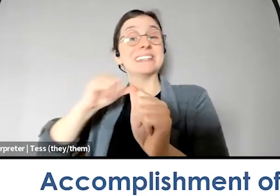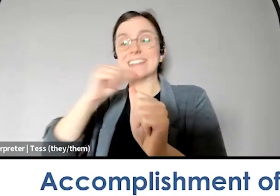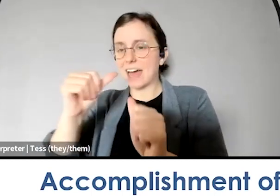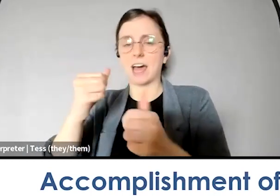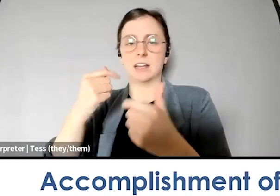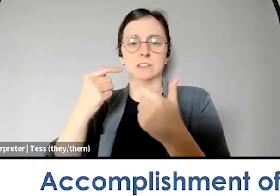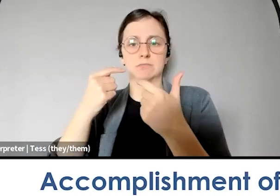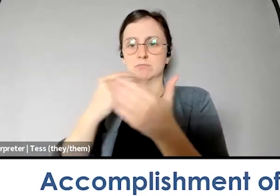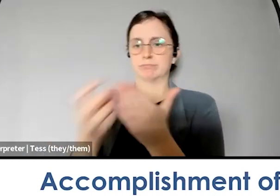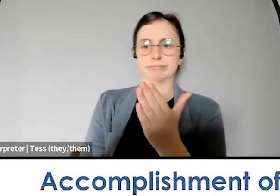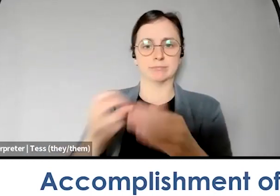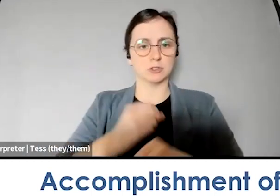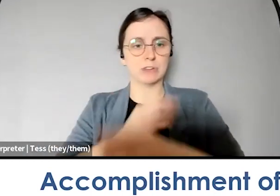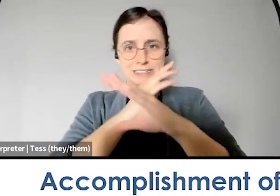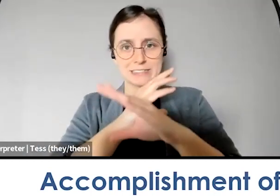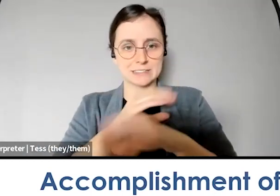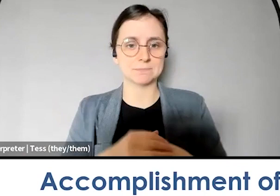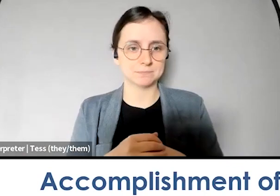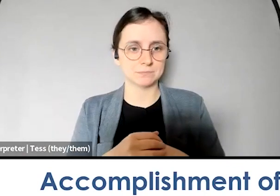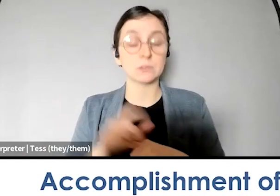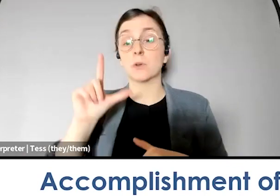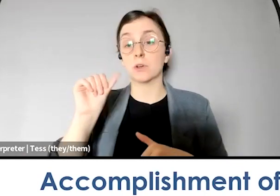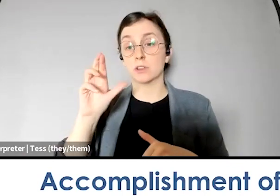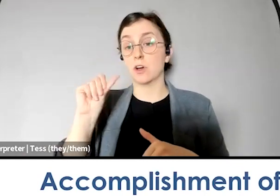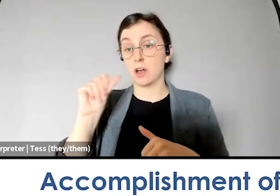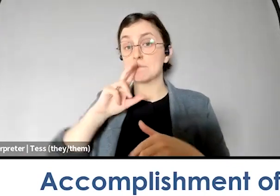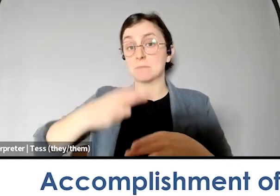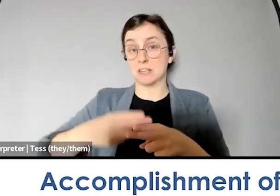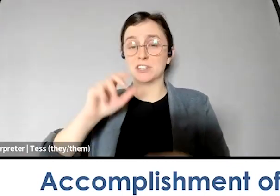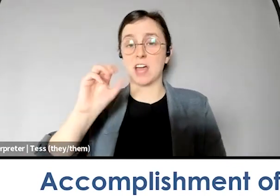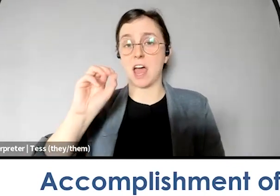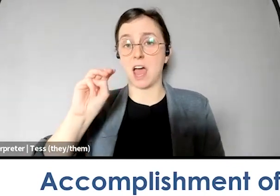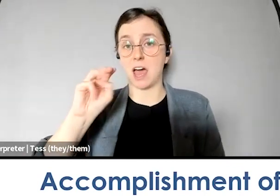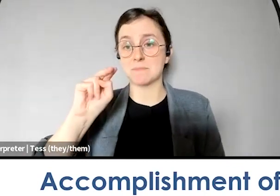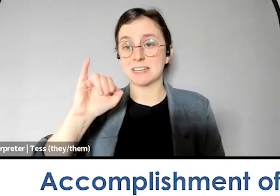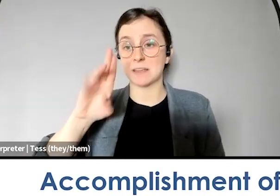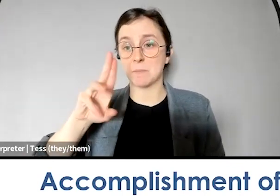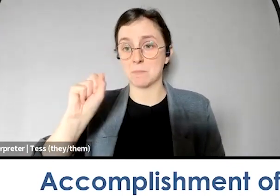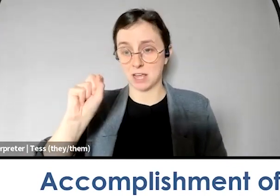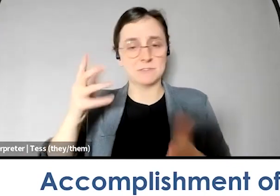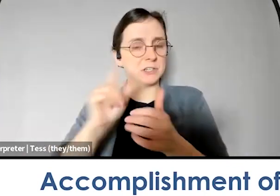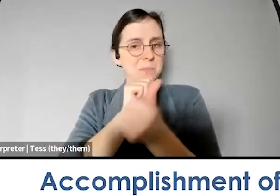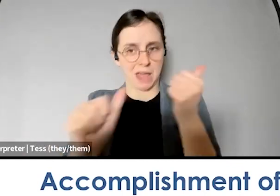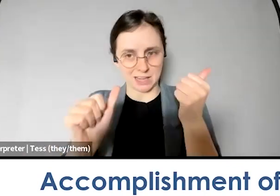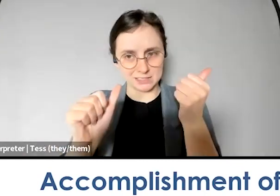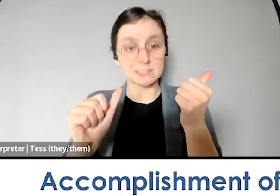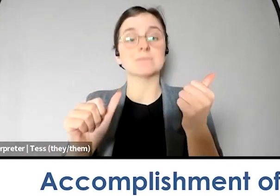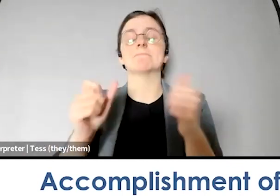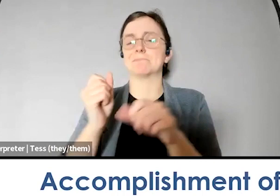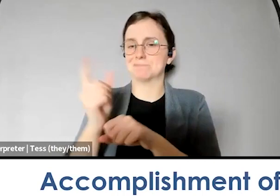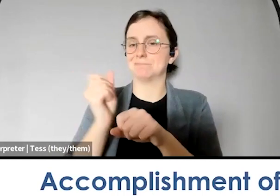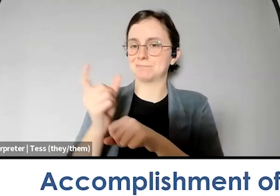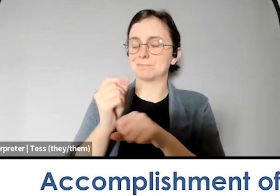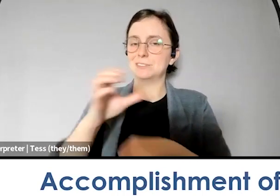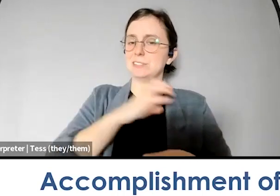So the omnibus, Laura mentioned it, Anita referenced it as well. Every year, Congress passes a bill